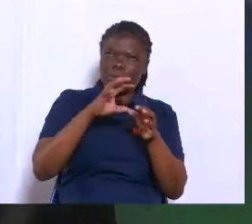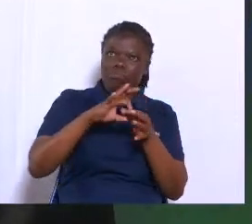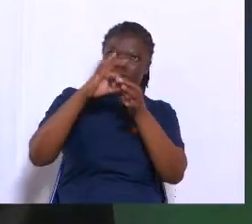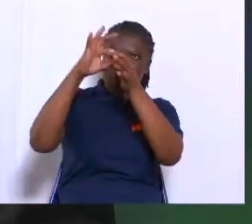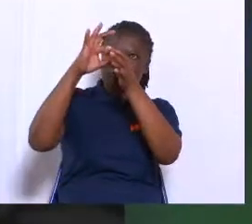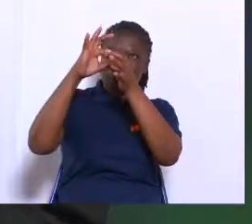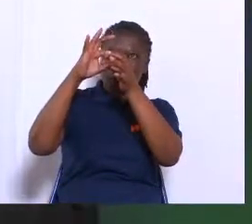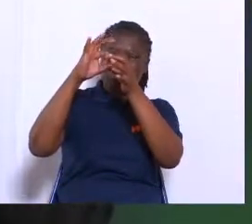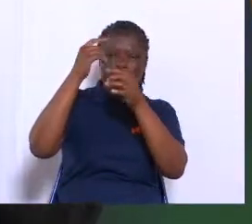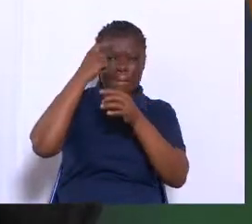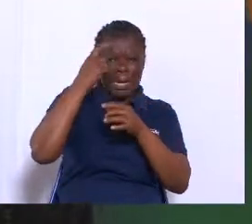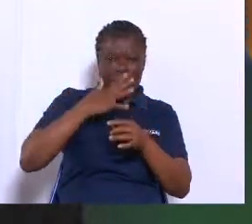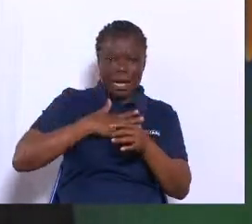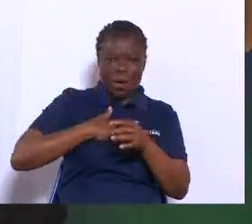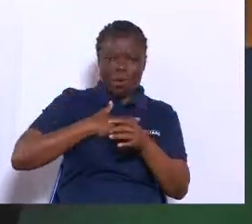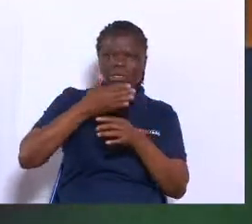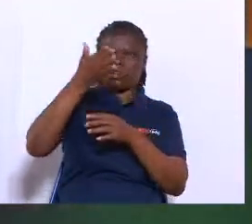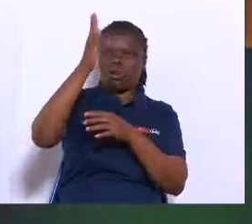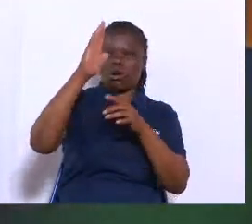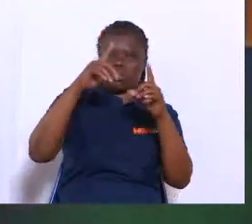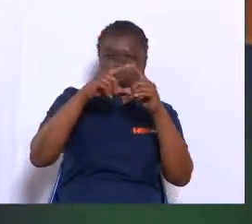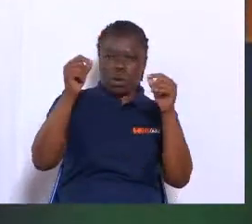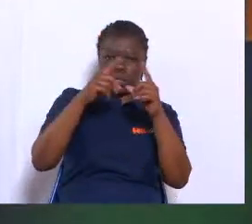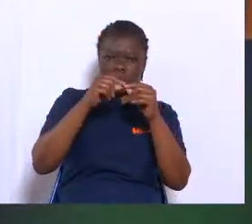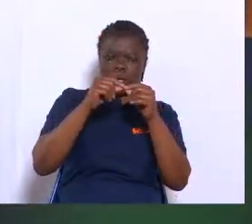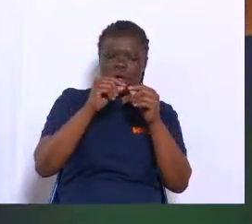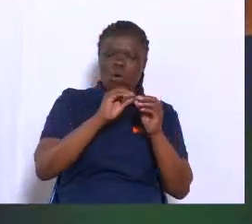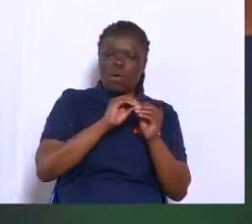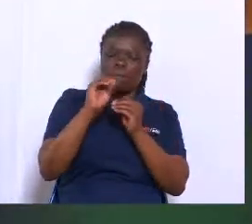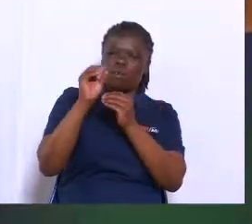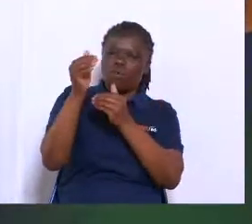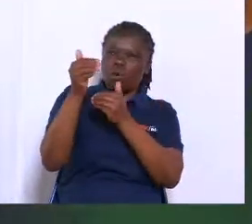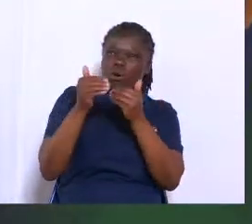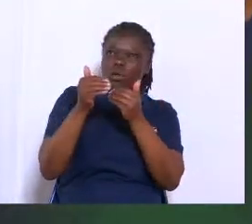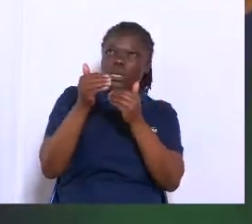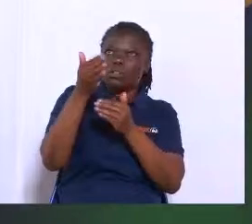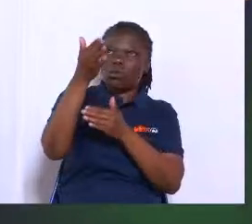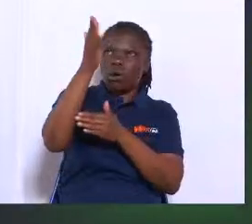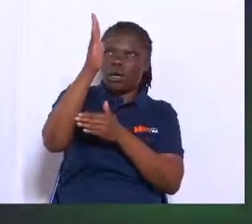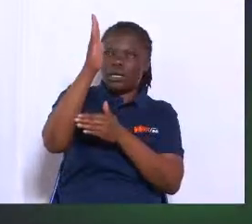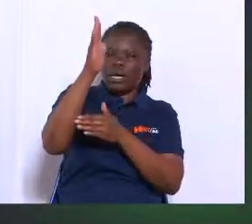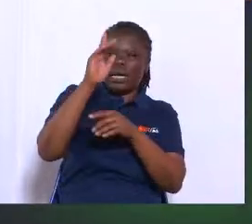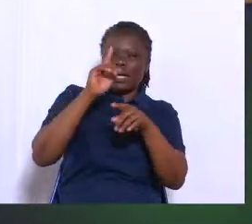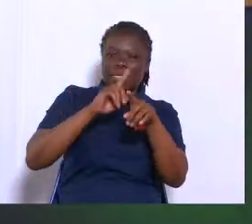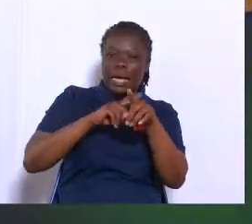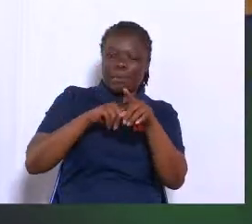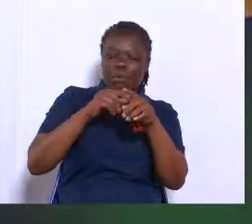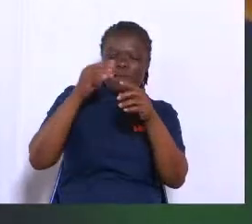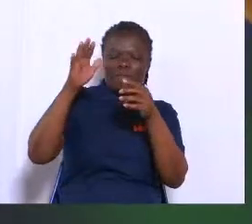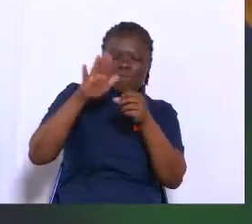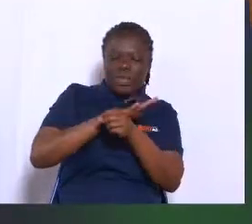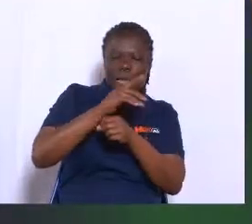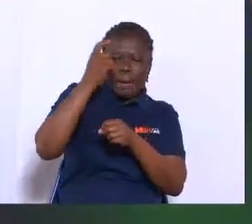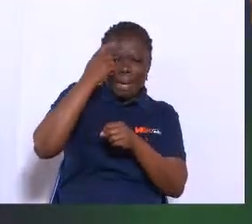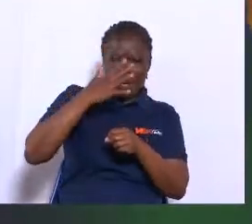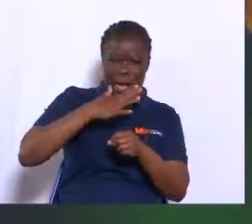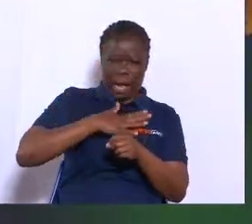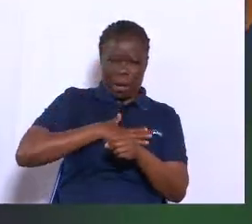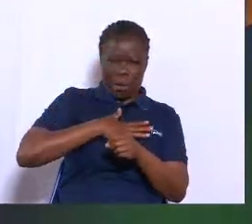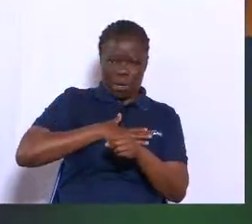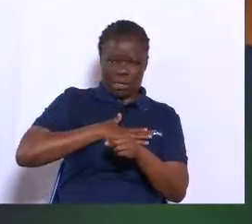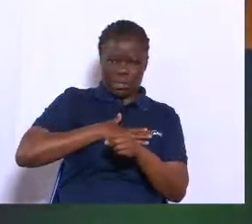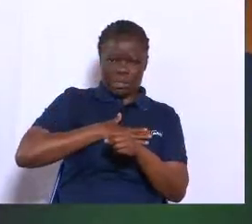God's word. We're drawn closer to Christ as we fill our mind with God's word. The Apostle